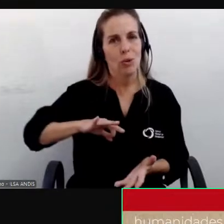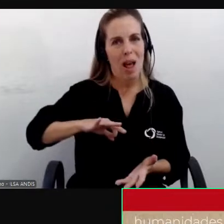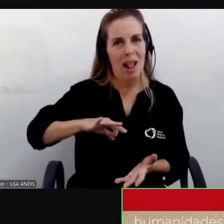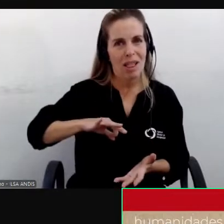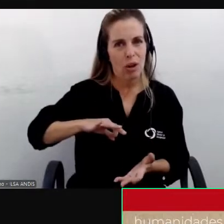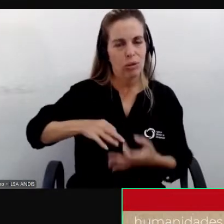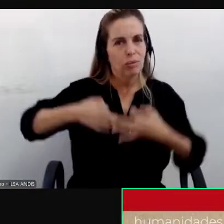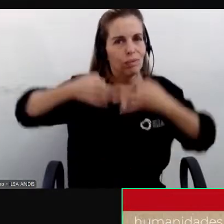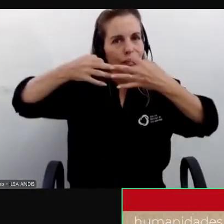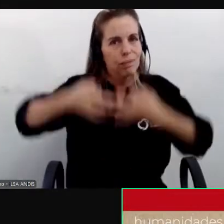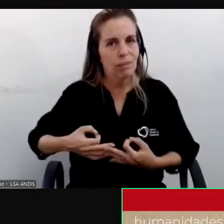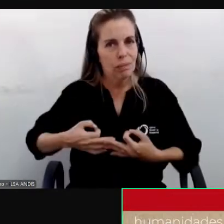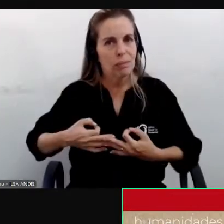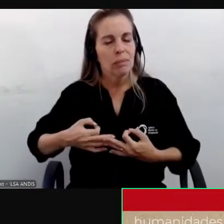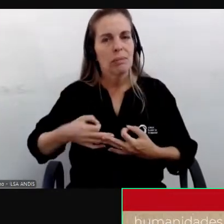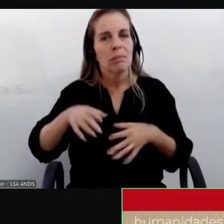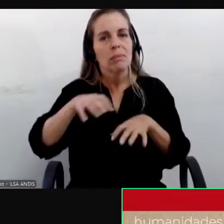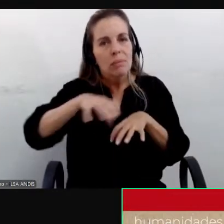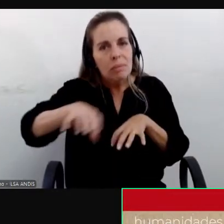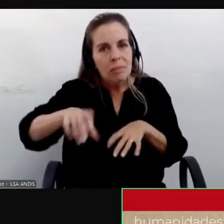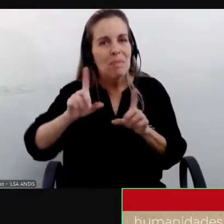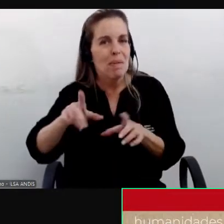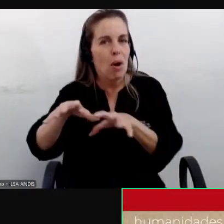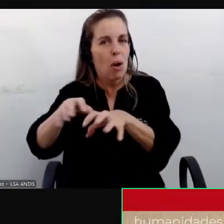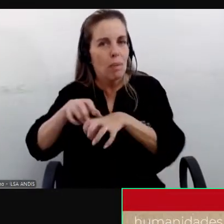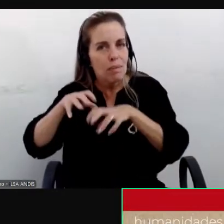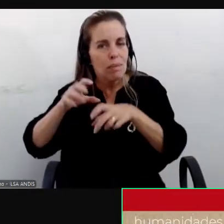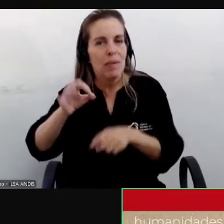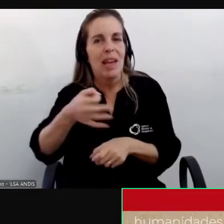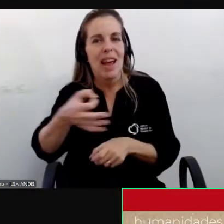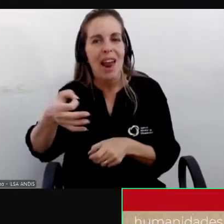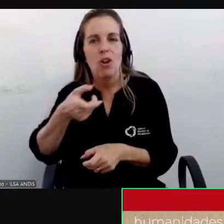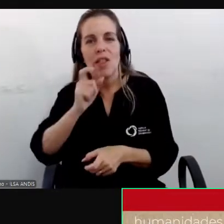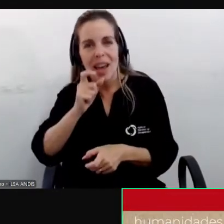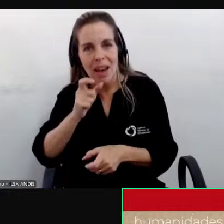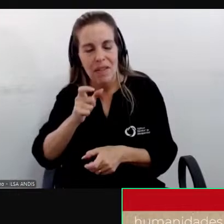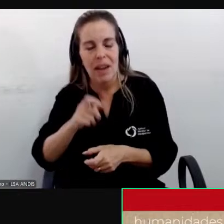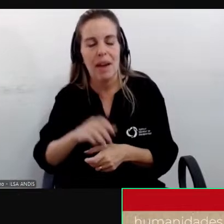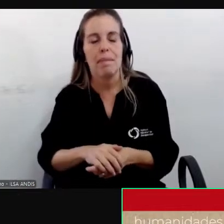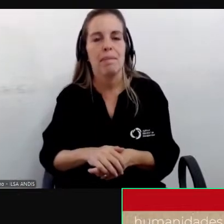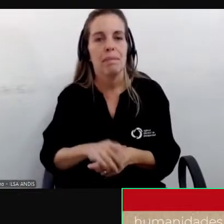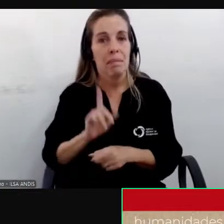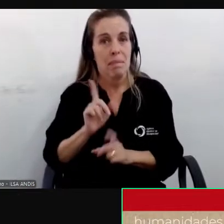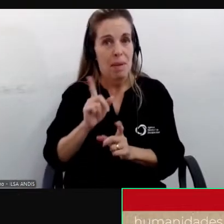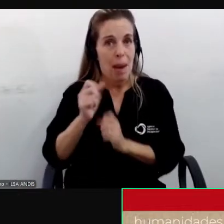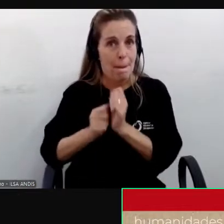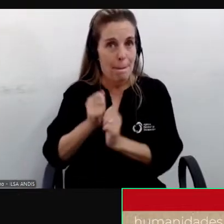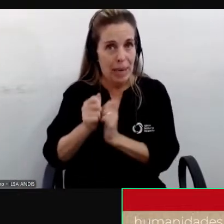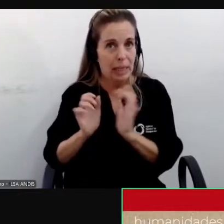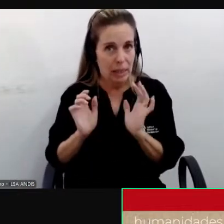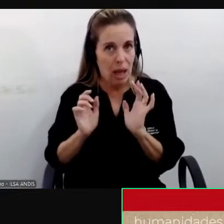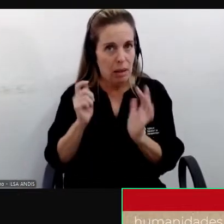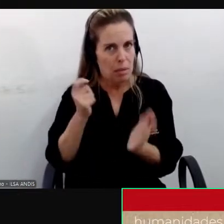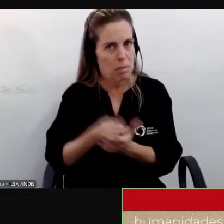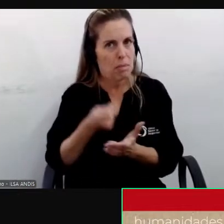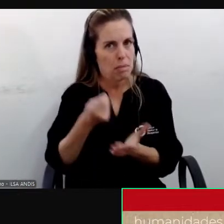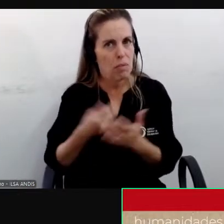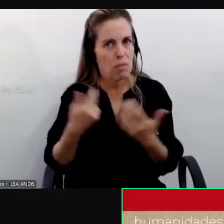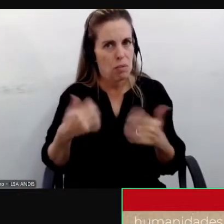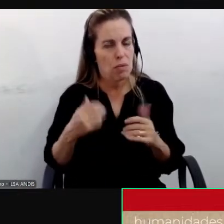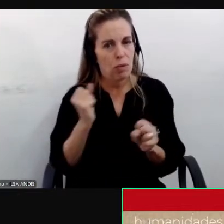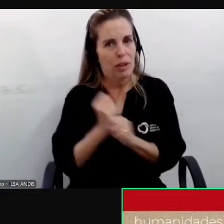As well as a study on worthy salaries and worthy living working conditions